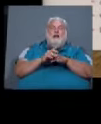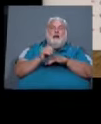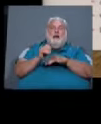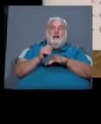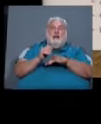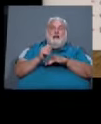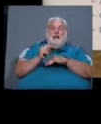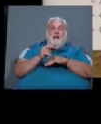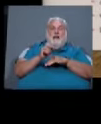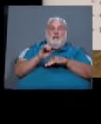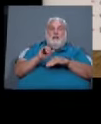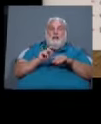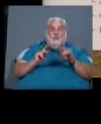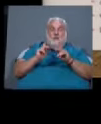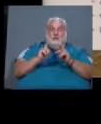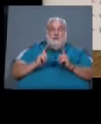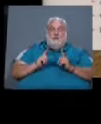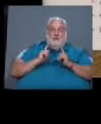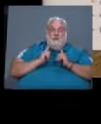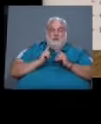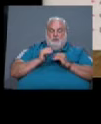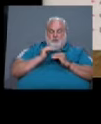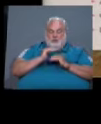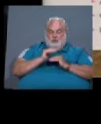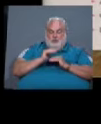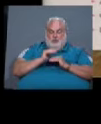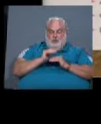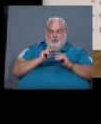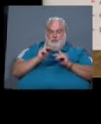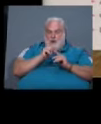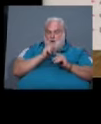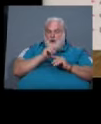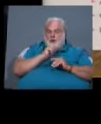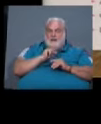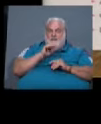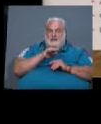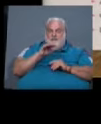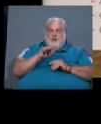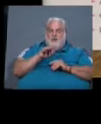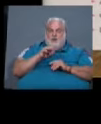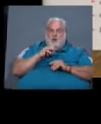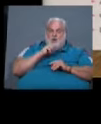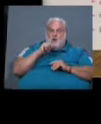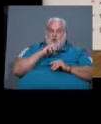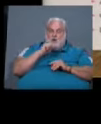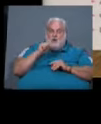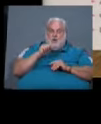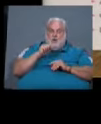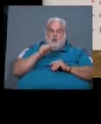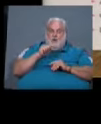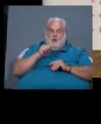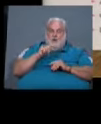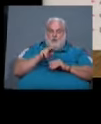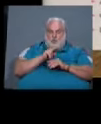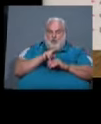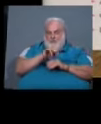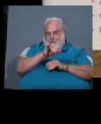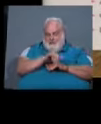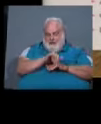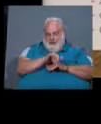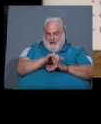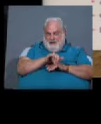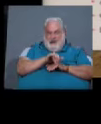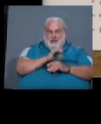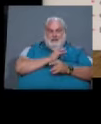The residences will be restricted to people that are 55 years of age or older. However,